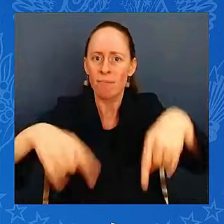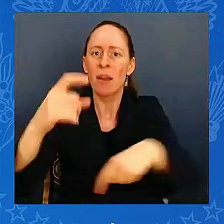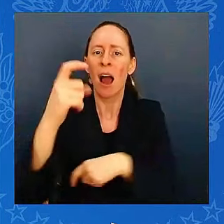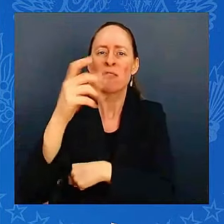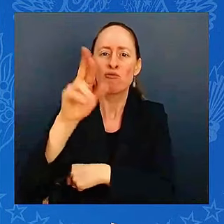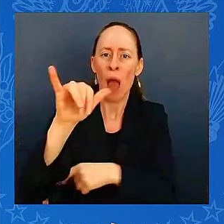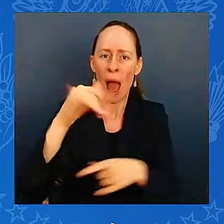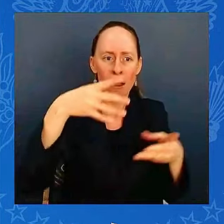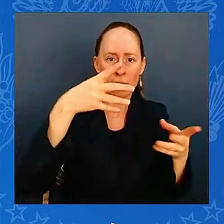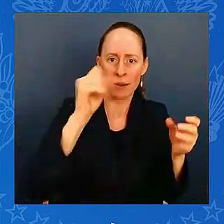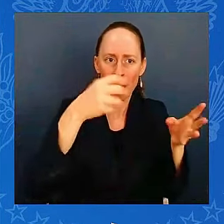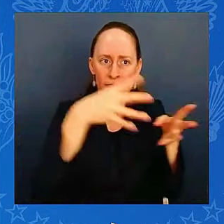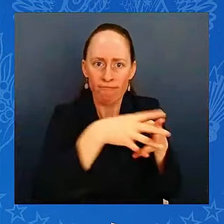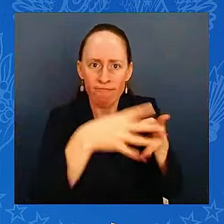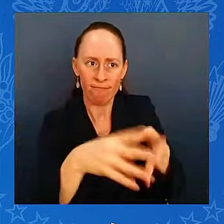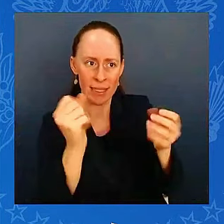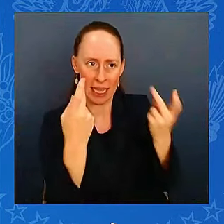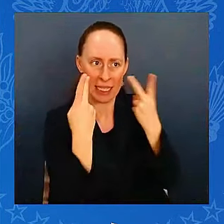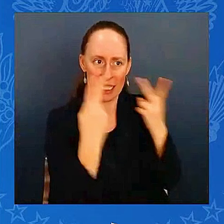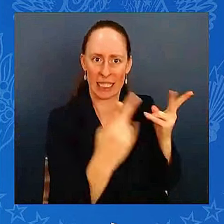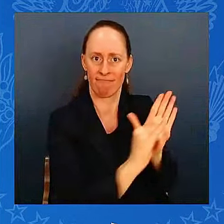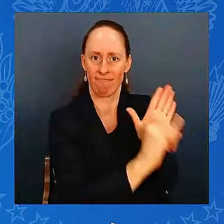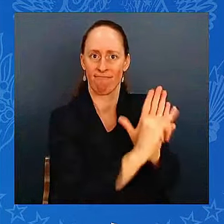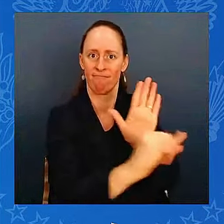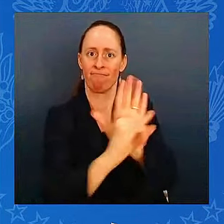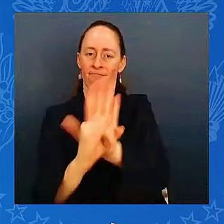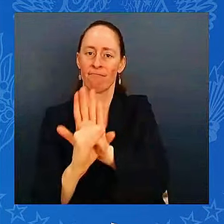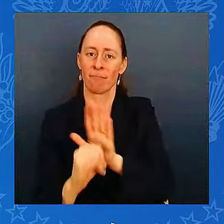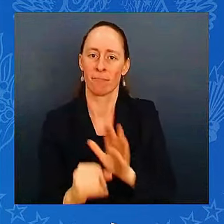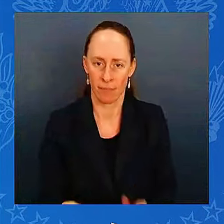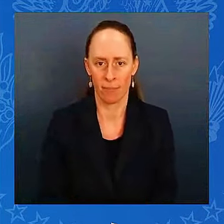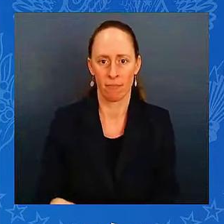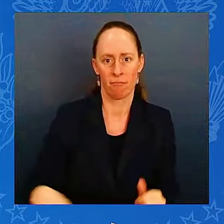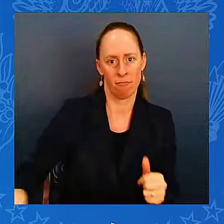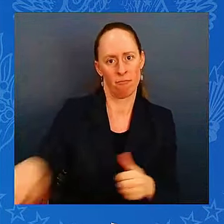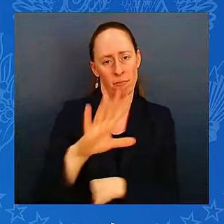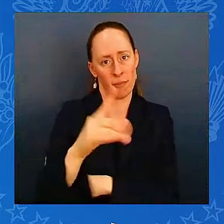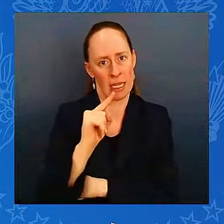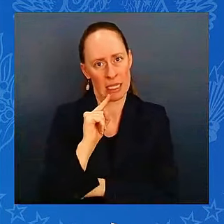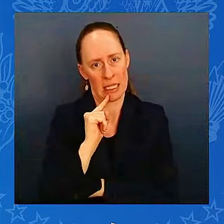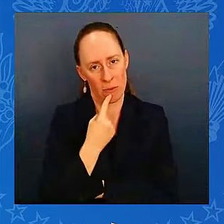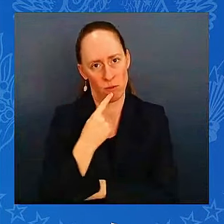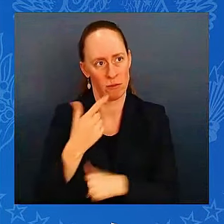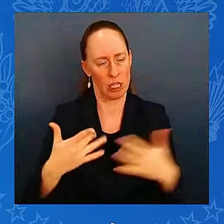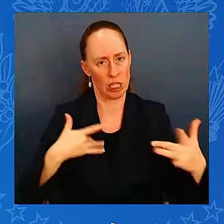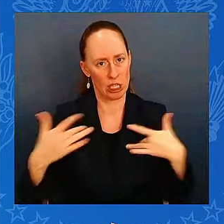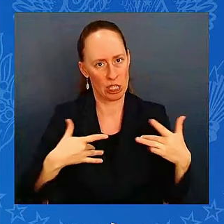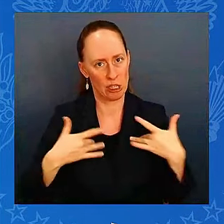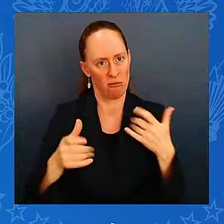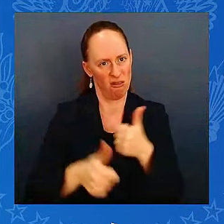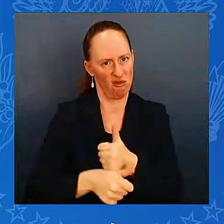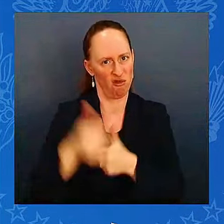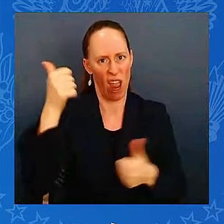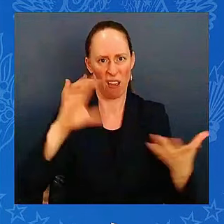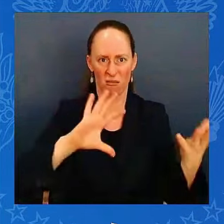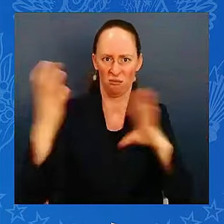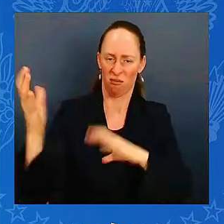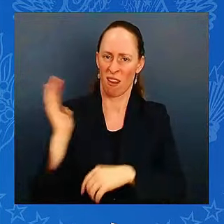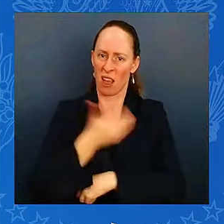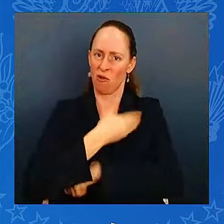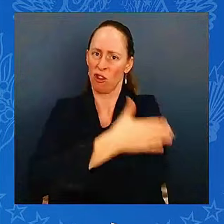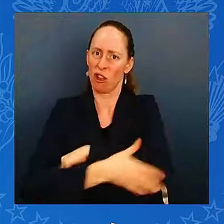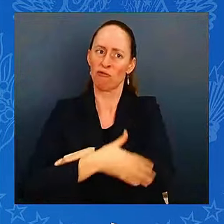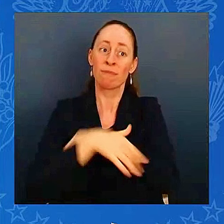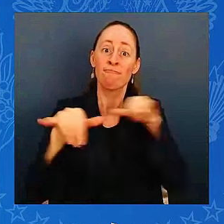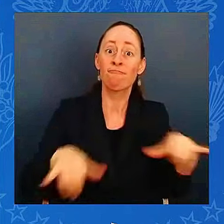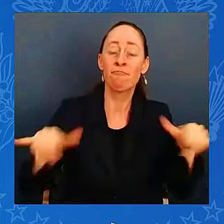this is a national security threat. In July of this year, I signed the National Security Memorandum. It officially